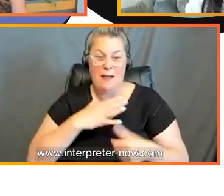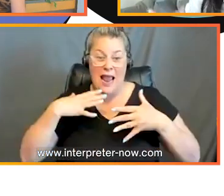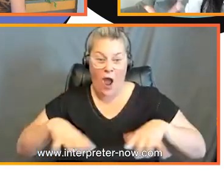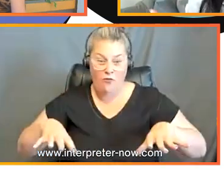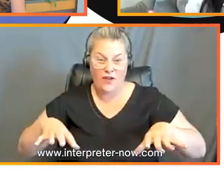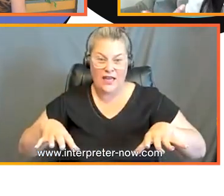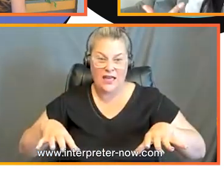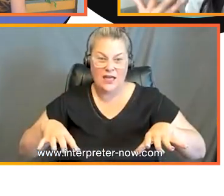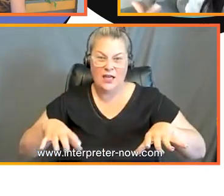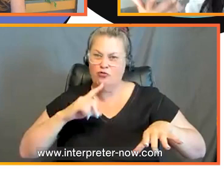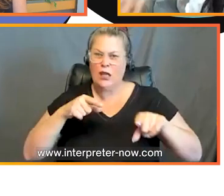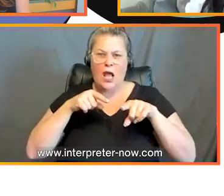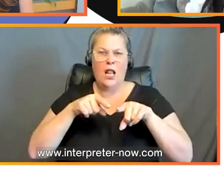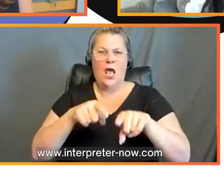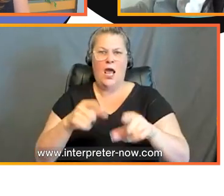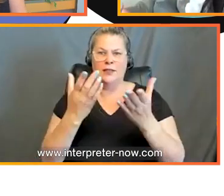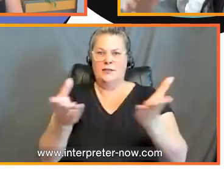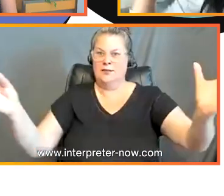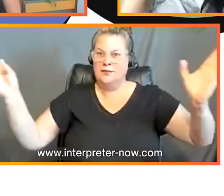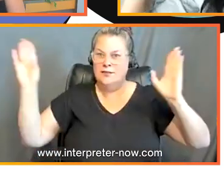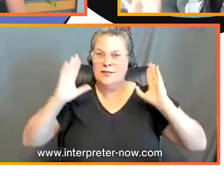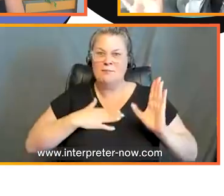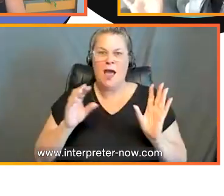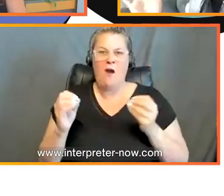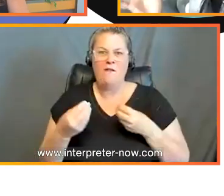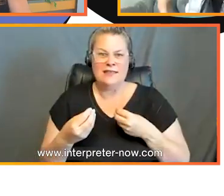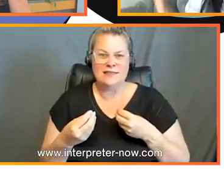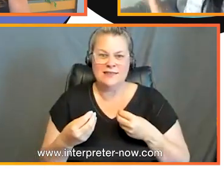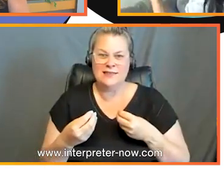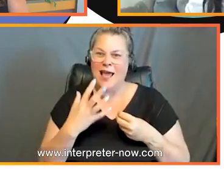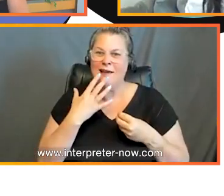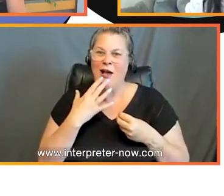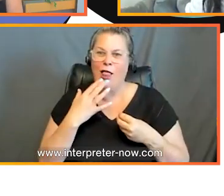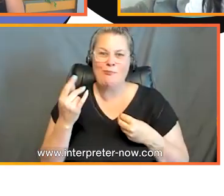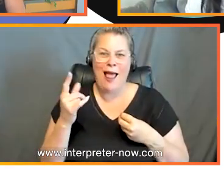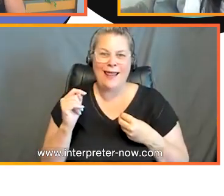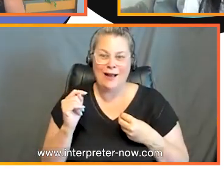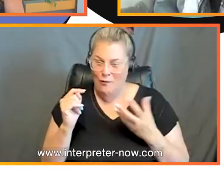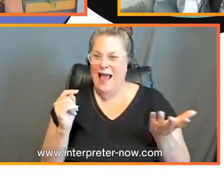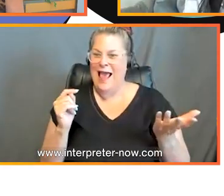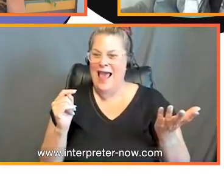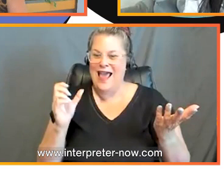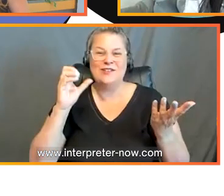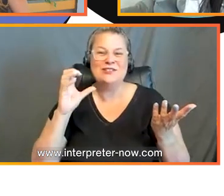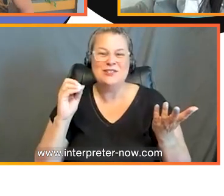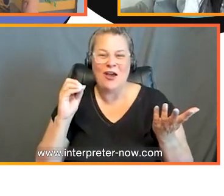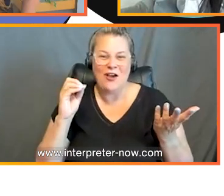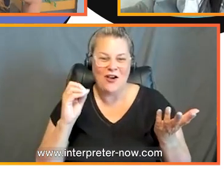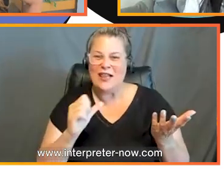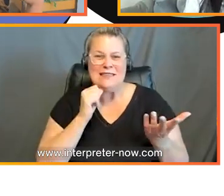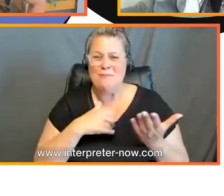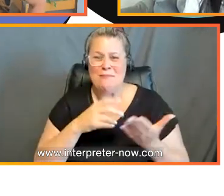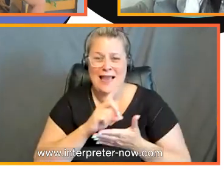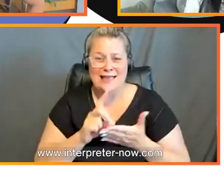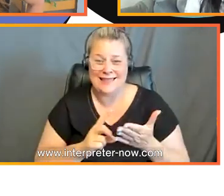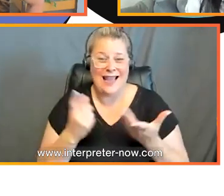can see that my outfit is in alignment with the color palette of my office. It is, very much so. I love it. Which